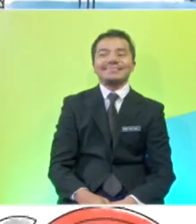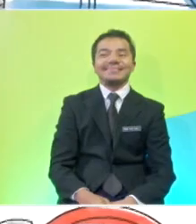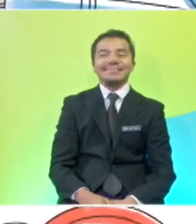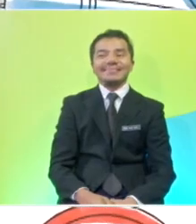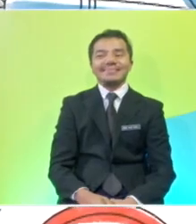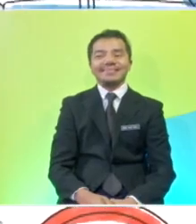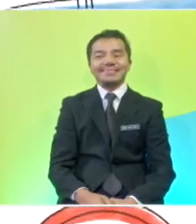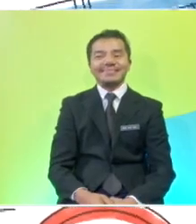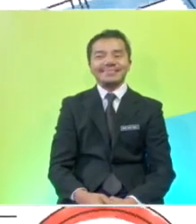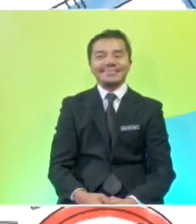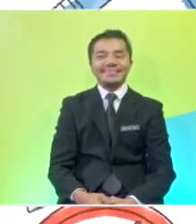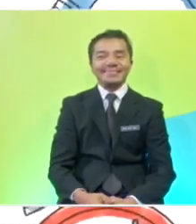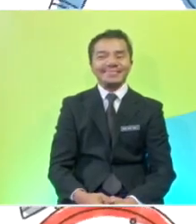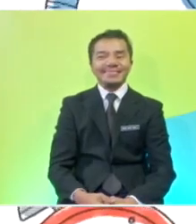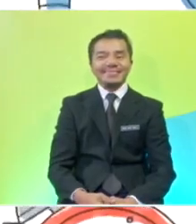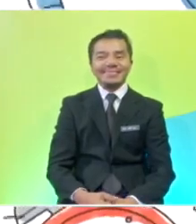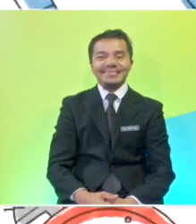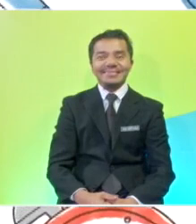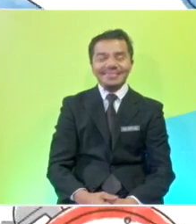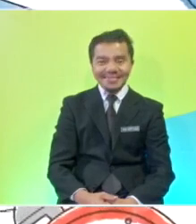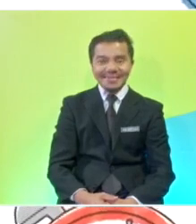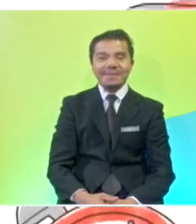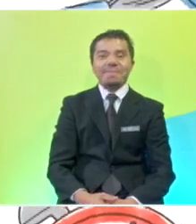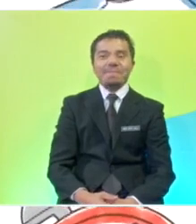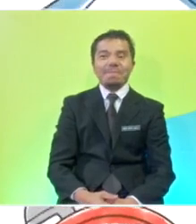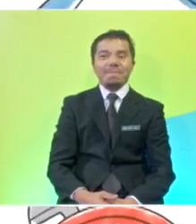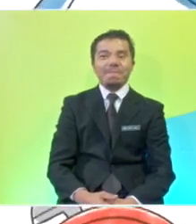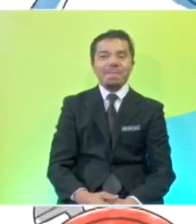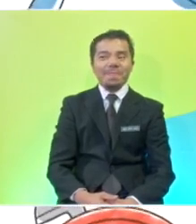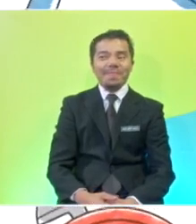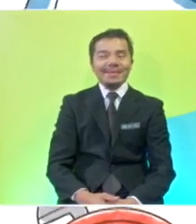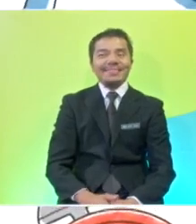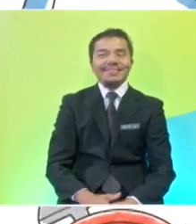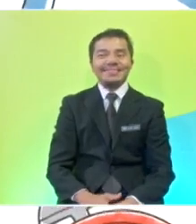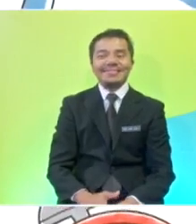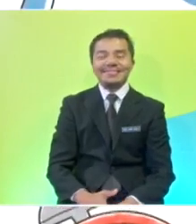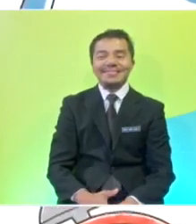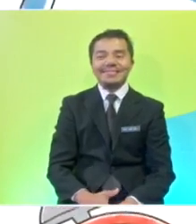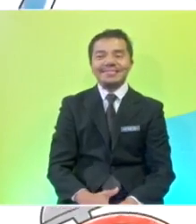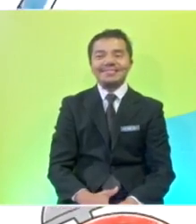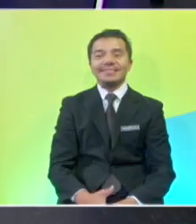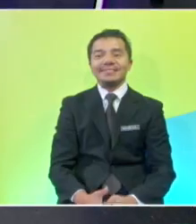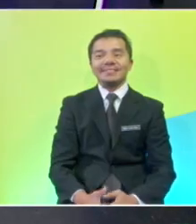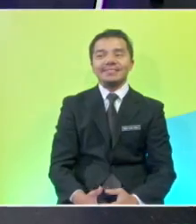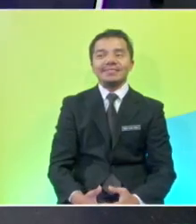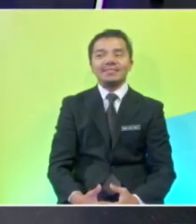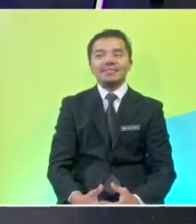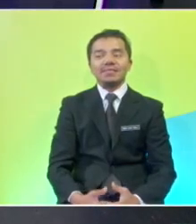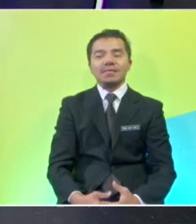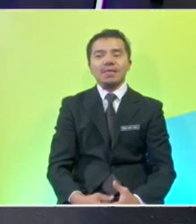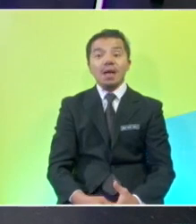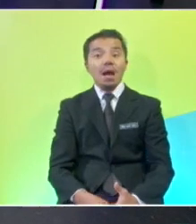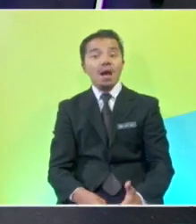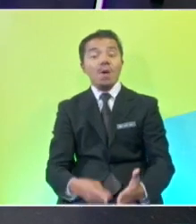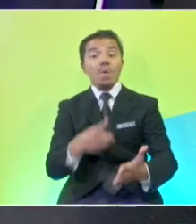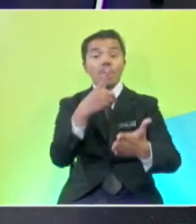Where's the thumbs up? Are you guys ready for today's class? Oh, okay. Haziq was like, I scratched my neck first. All right. So, well, without further ado, what are we going to learn